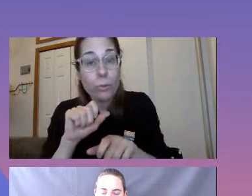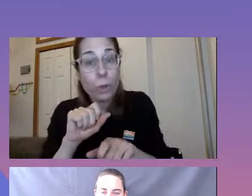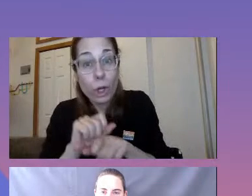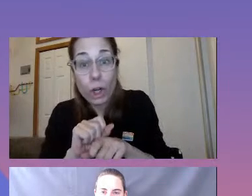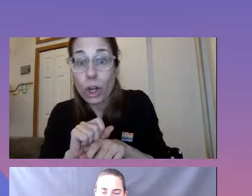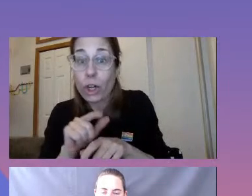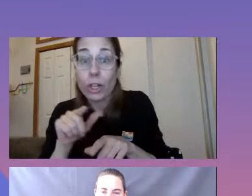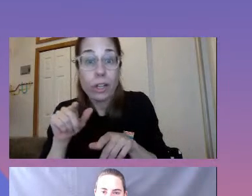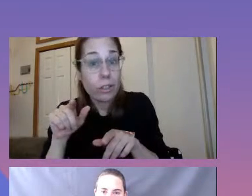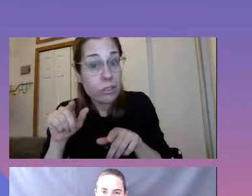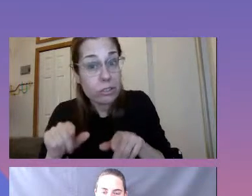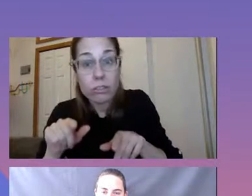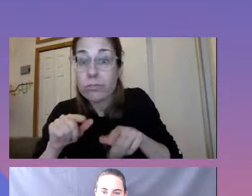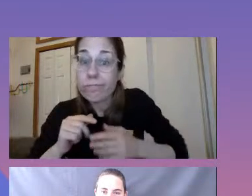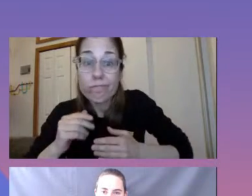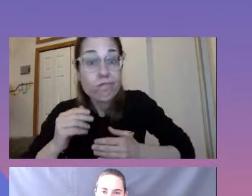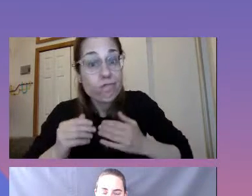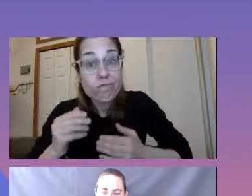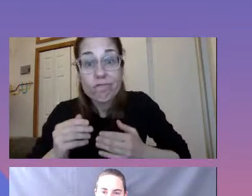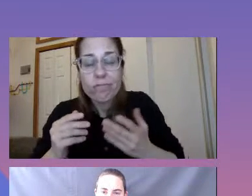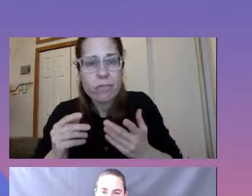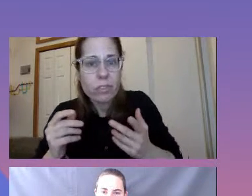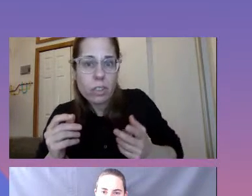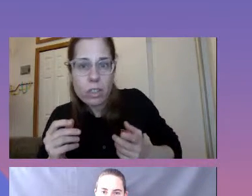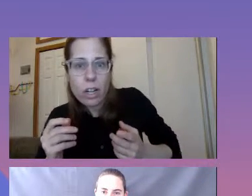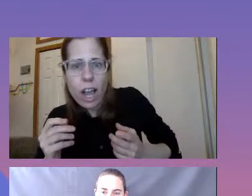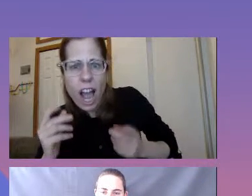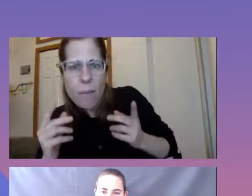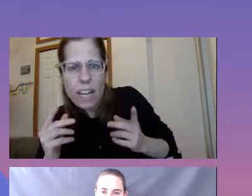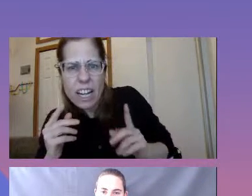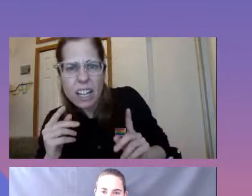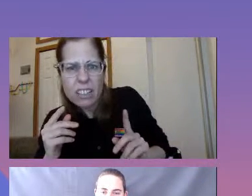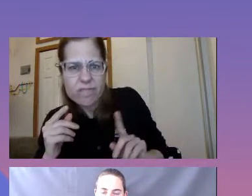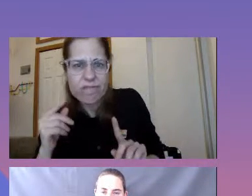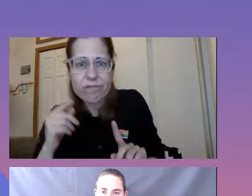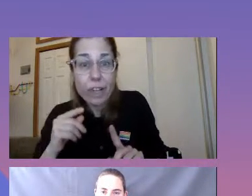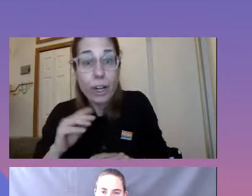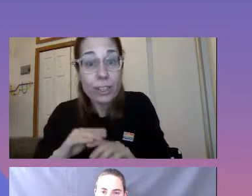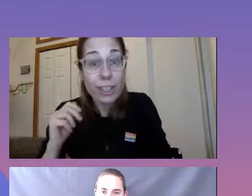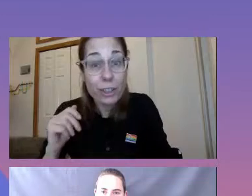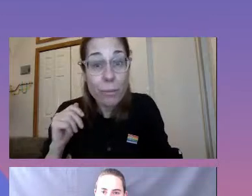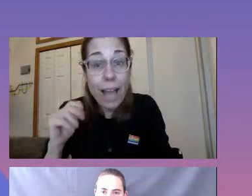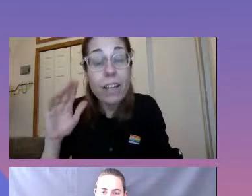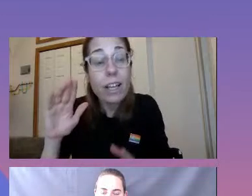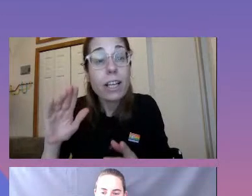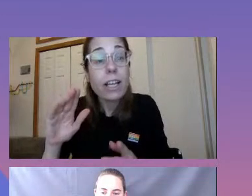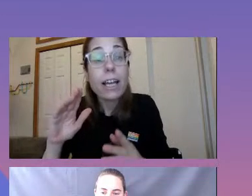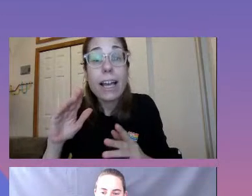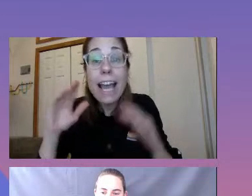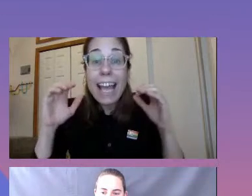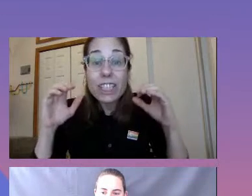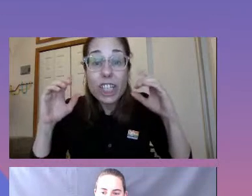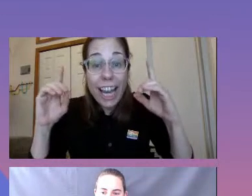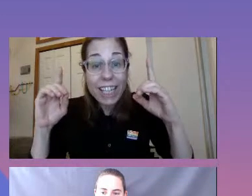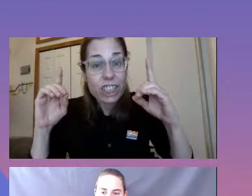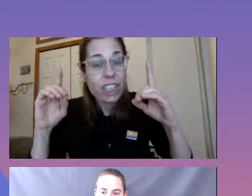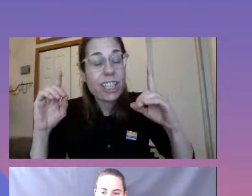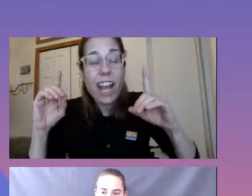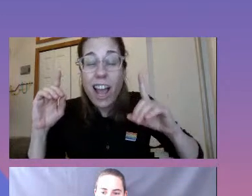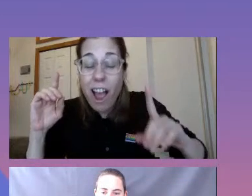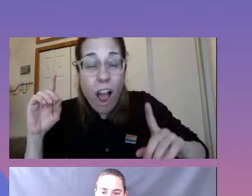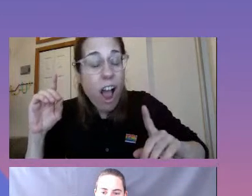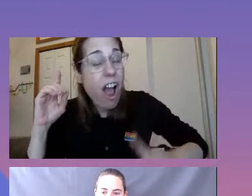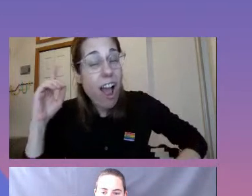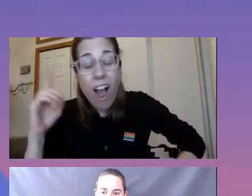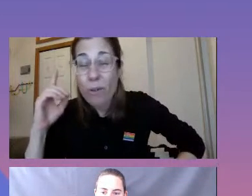of all these spaces. You're right, the education system. And I personally, I always call for the dismantling of the education system because